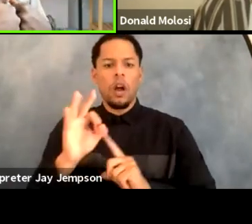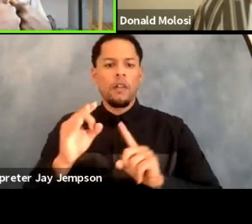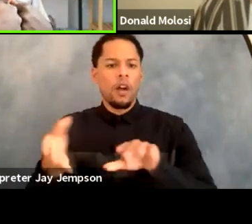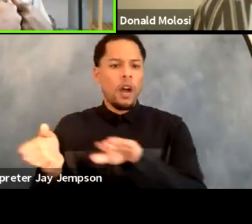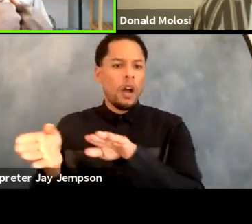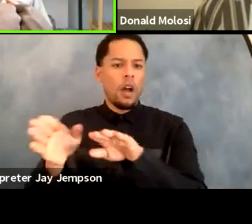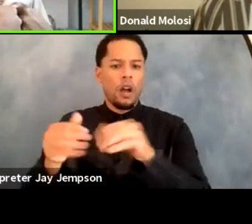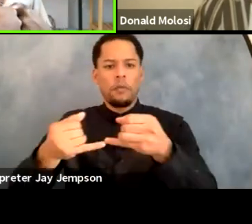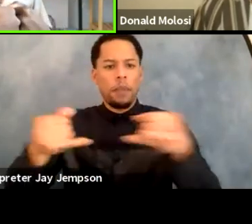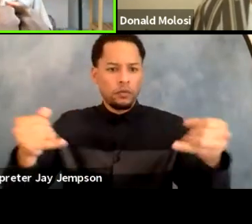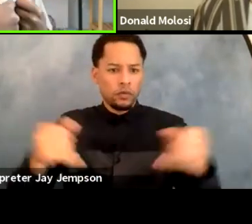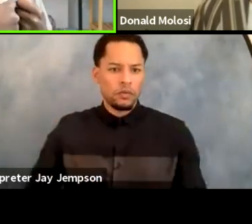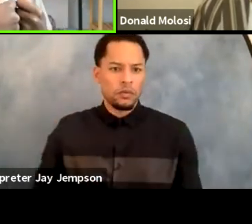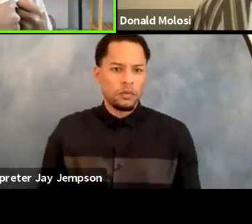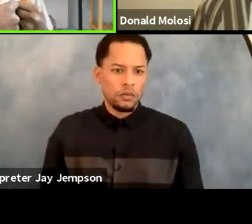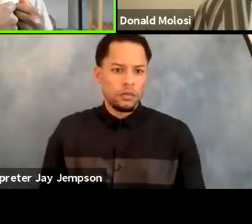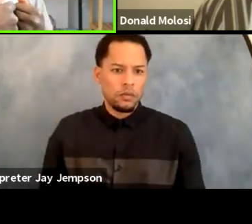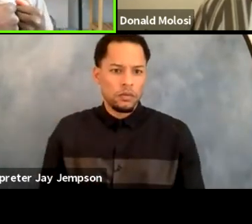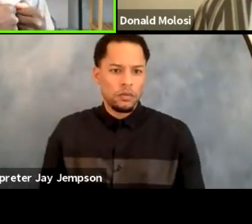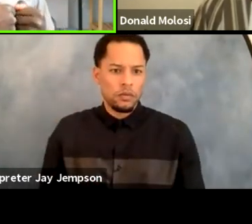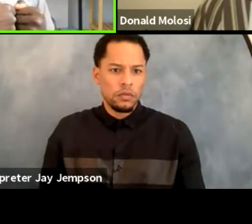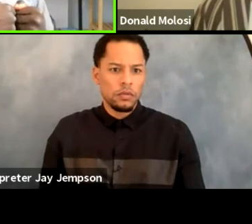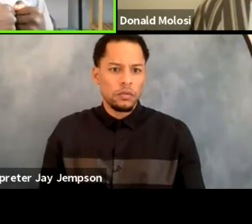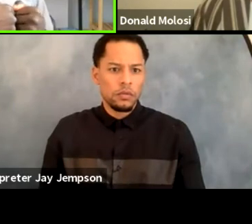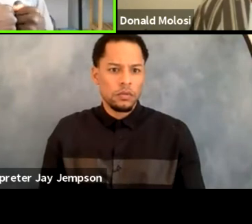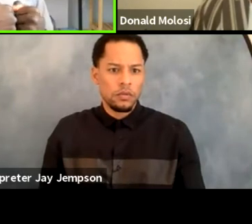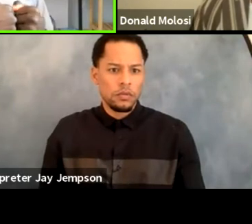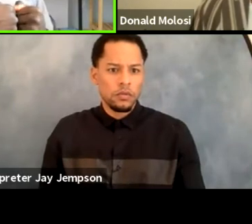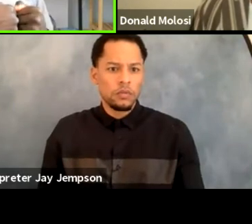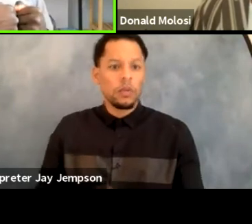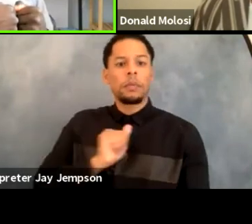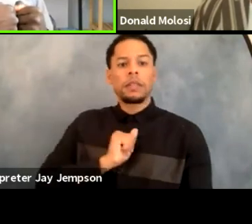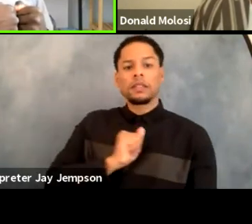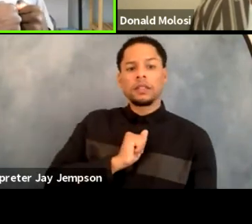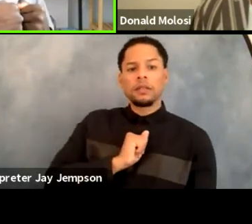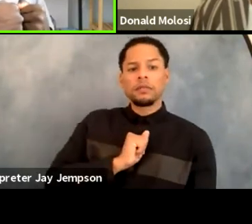a Yoruba person, I can't say I want to dramaturg